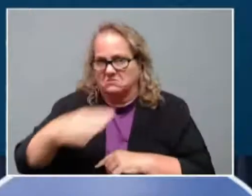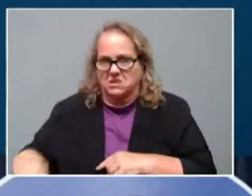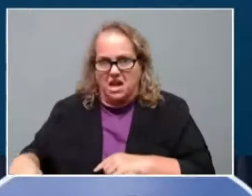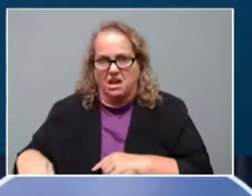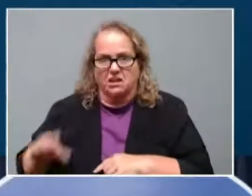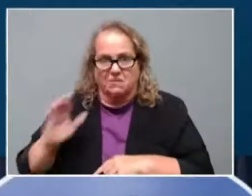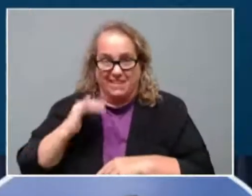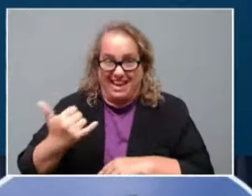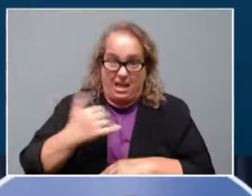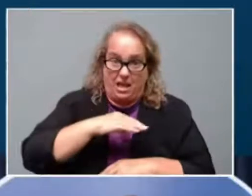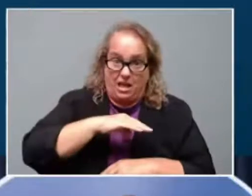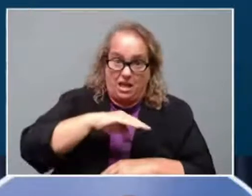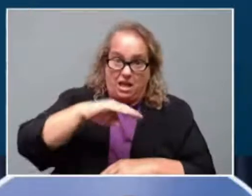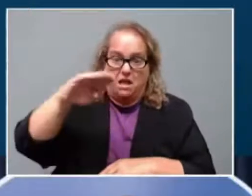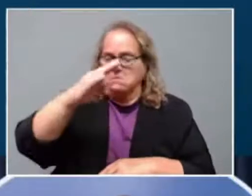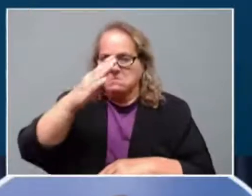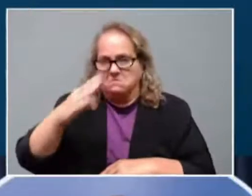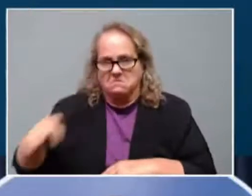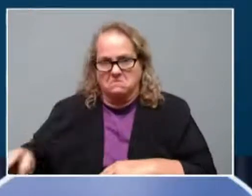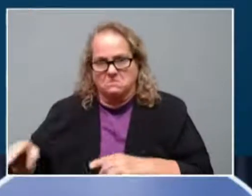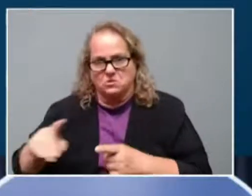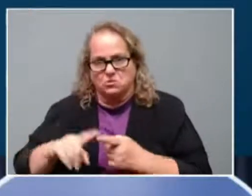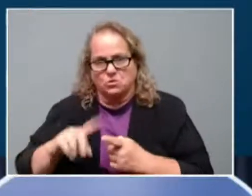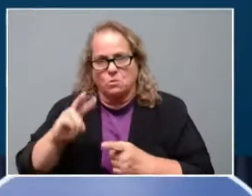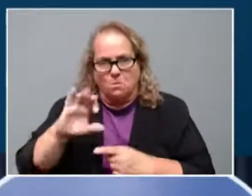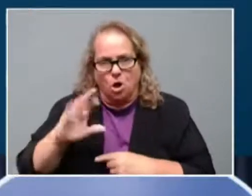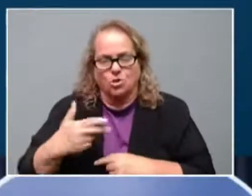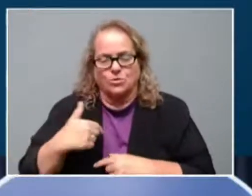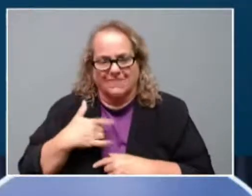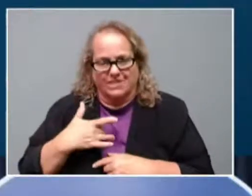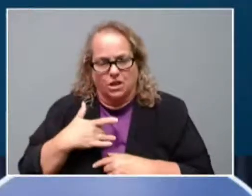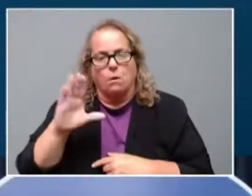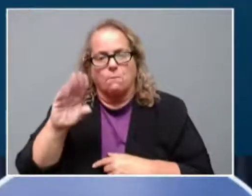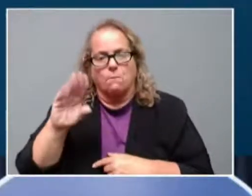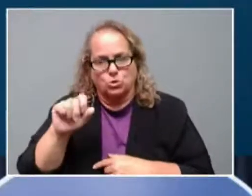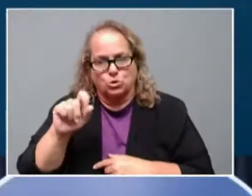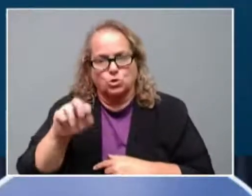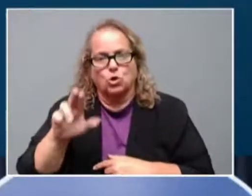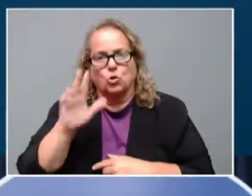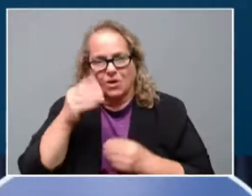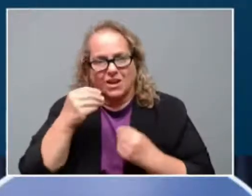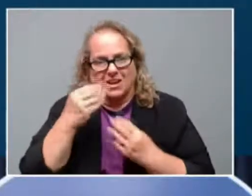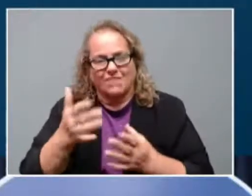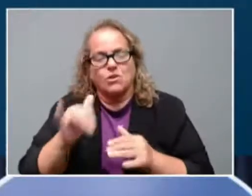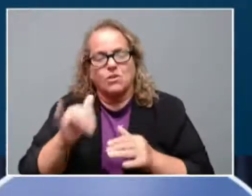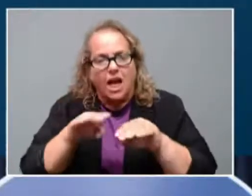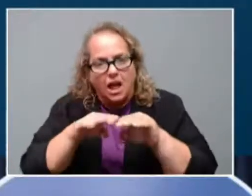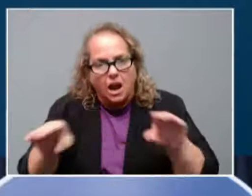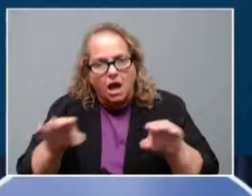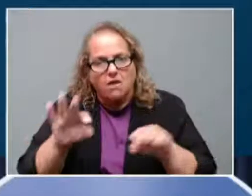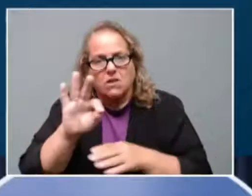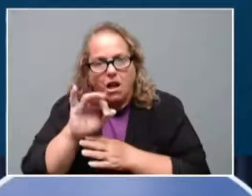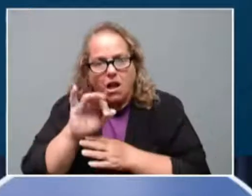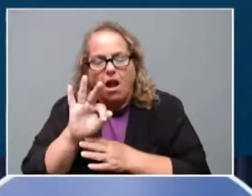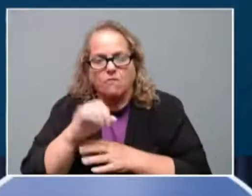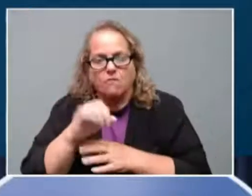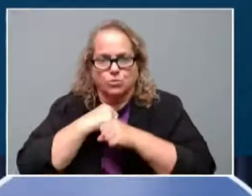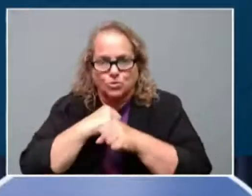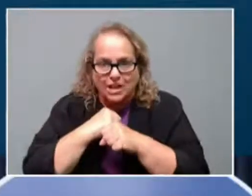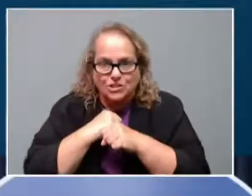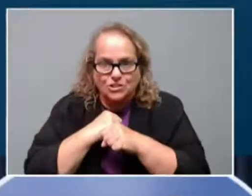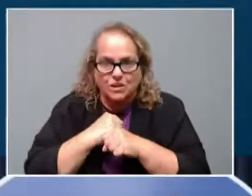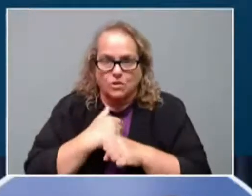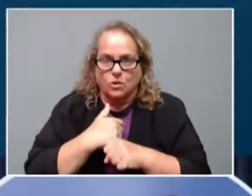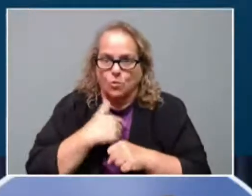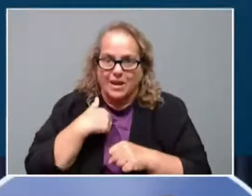that even with the Delta variant, the boosters will give you the level of immunity that we probably had in March and April and in